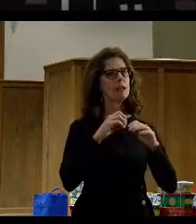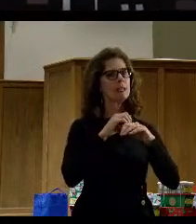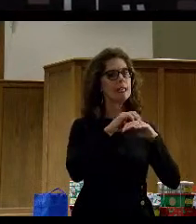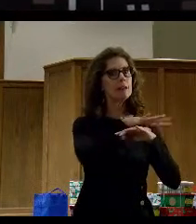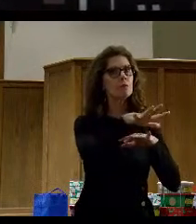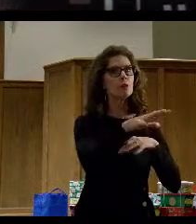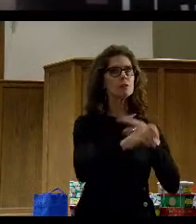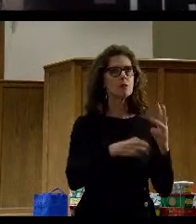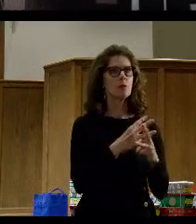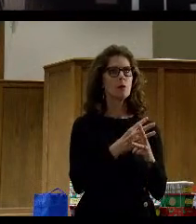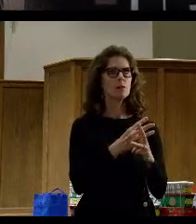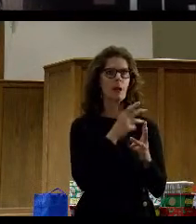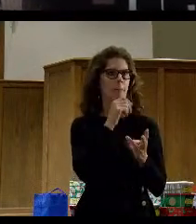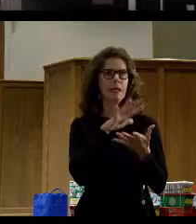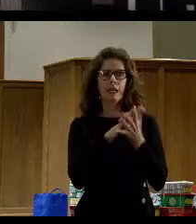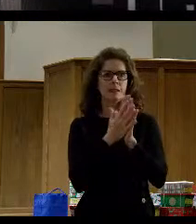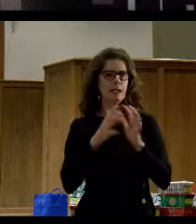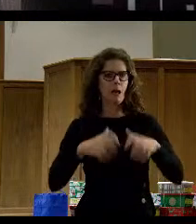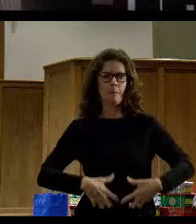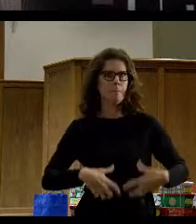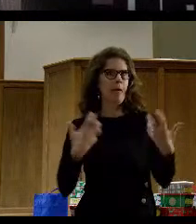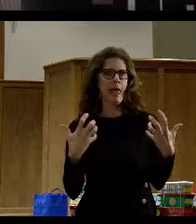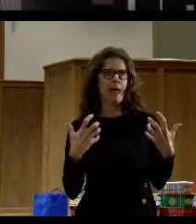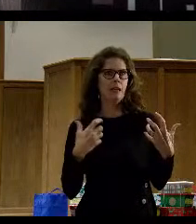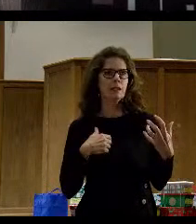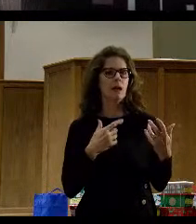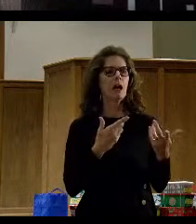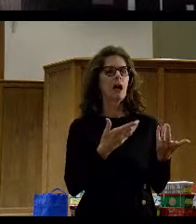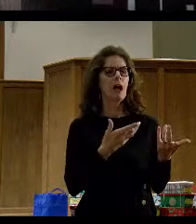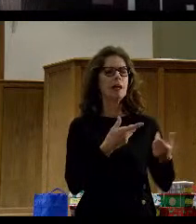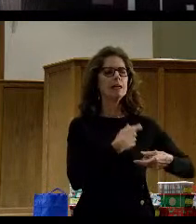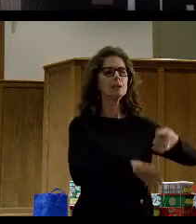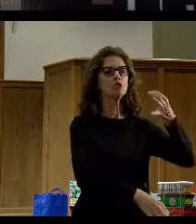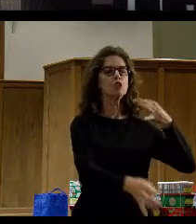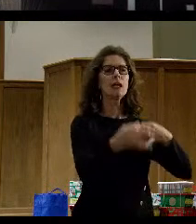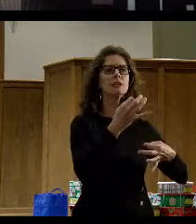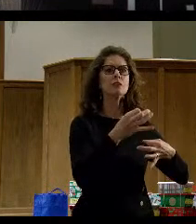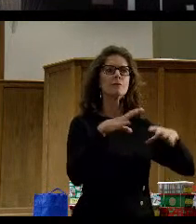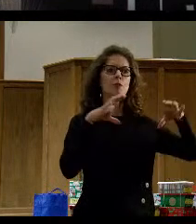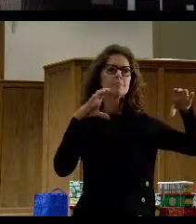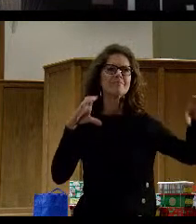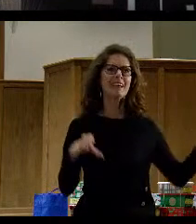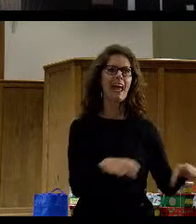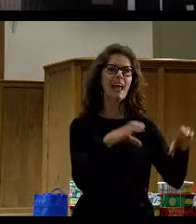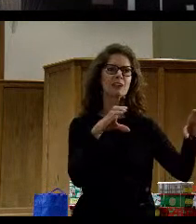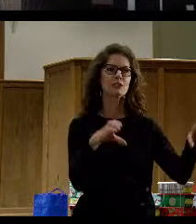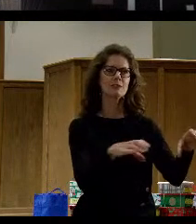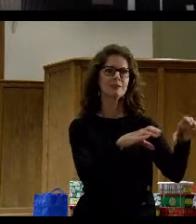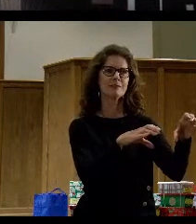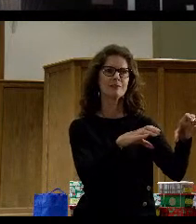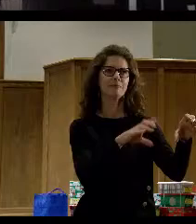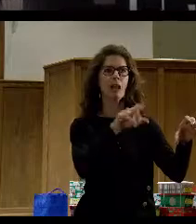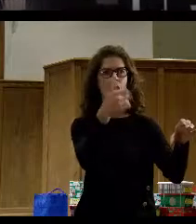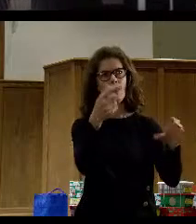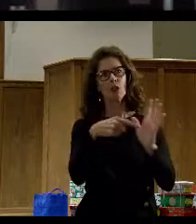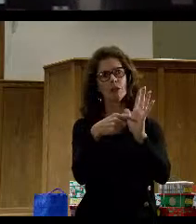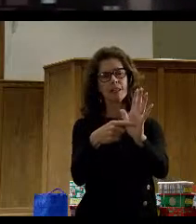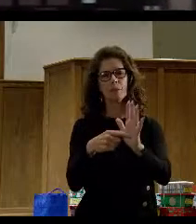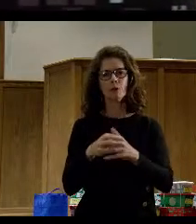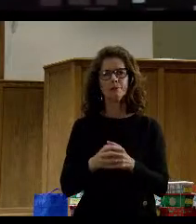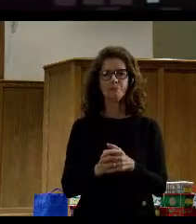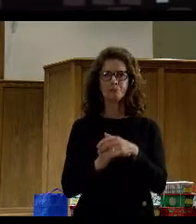mad about it, it's because he acted, he did something about it. I'll give you another example. Dietrich